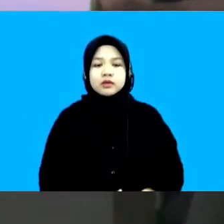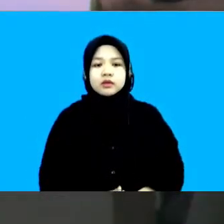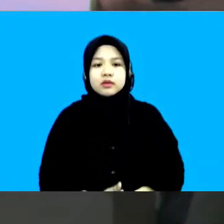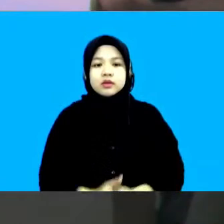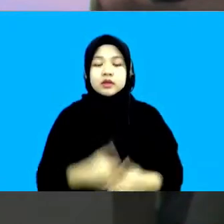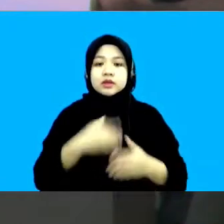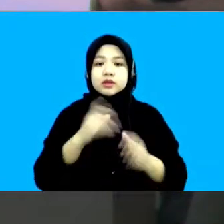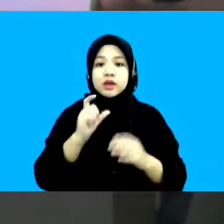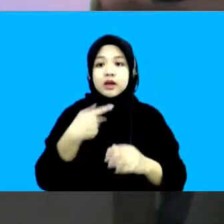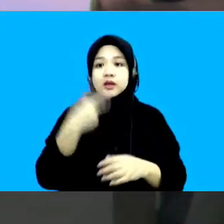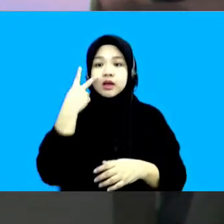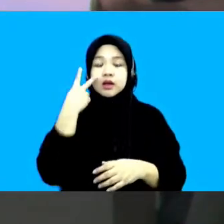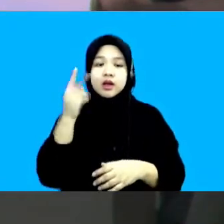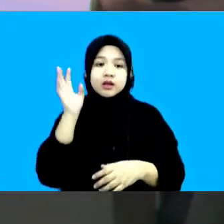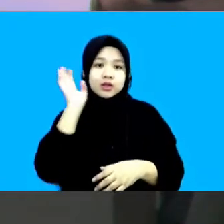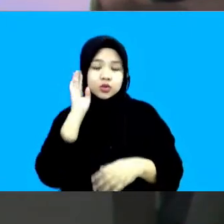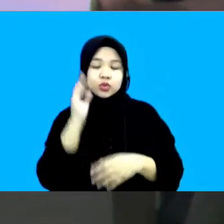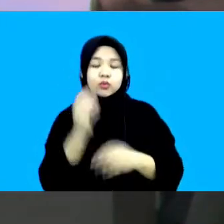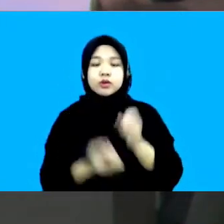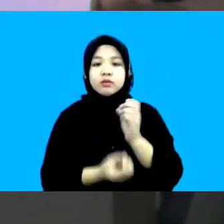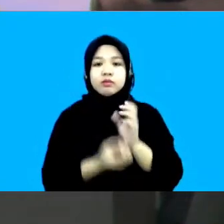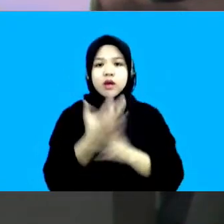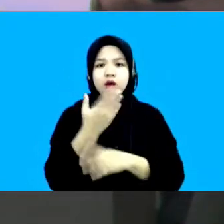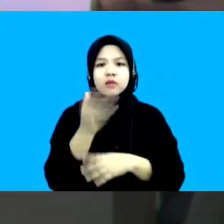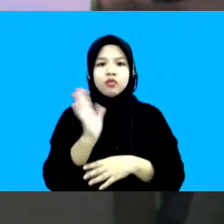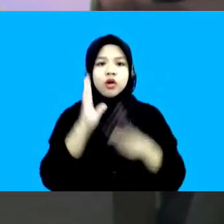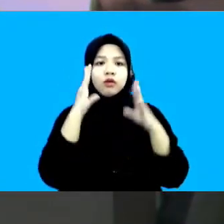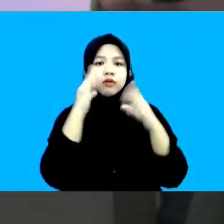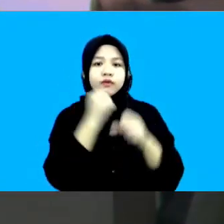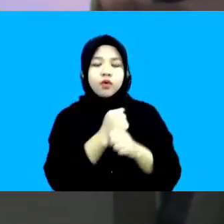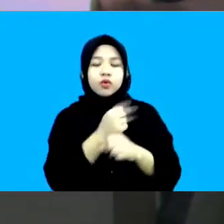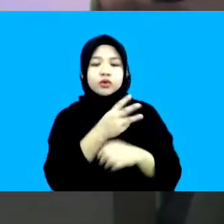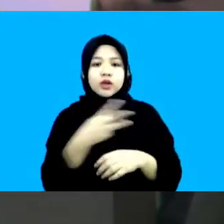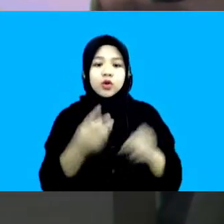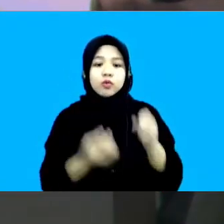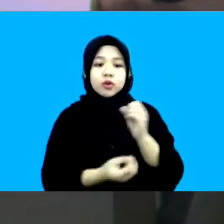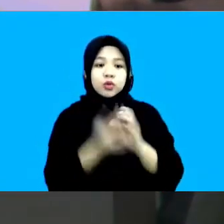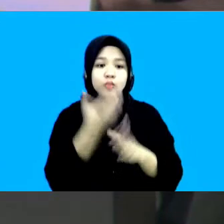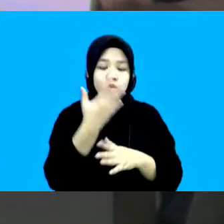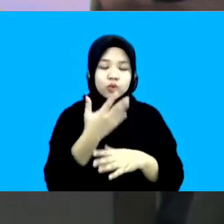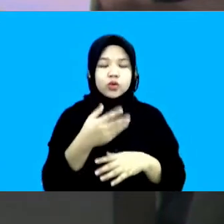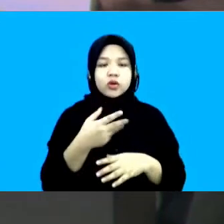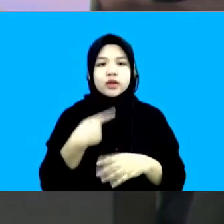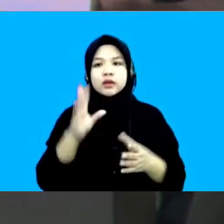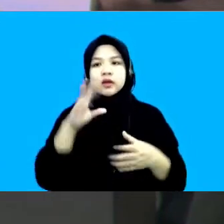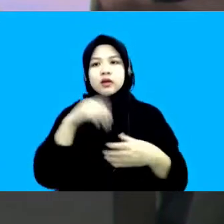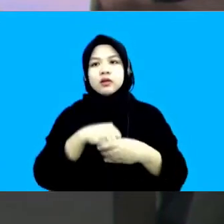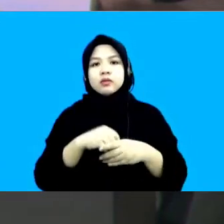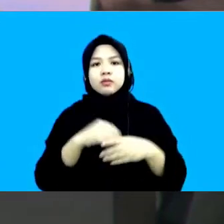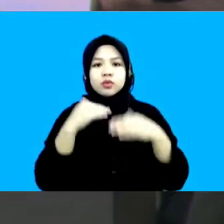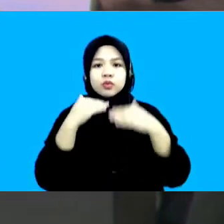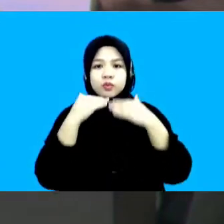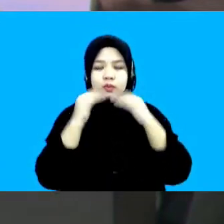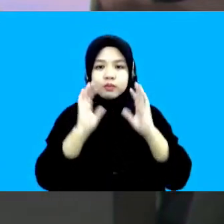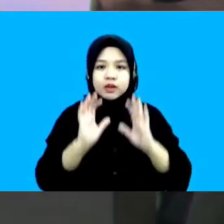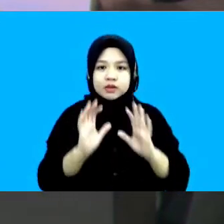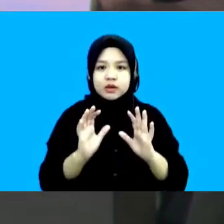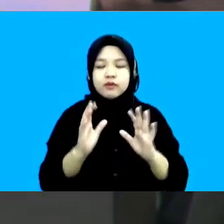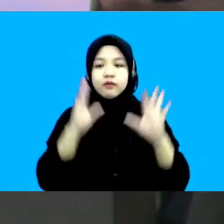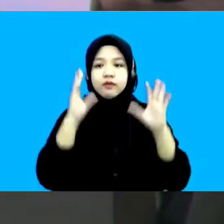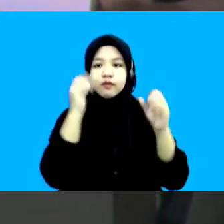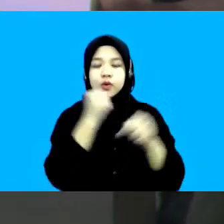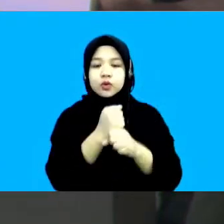to extend the social protection not only for the poor people, but also to the vulnerable groups, and